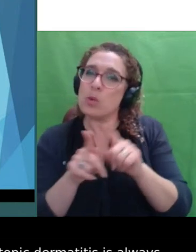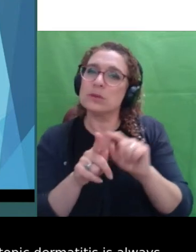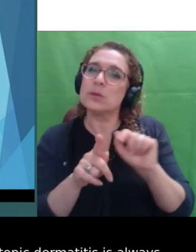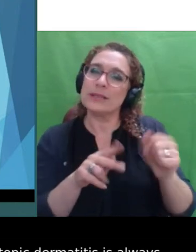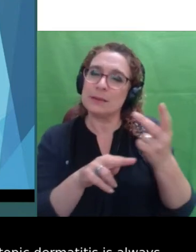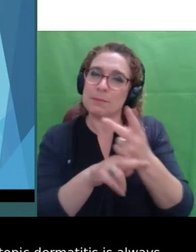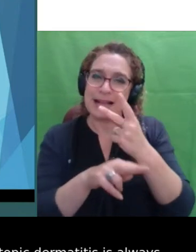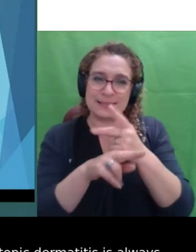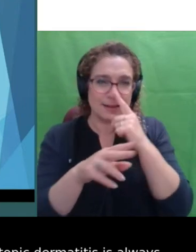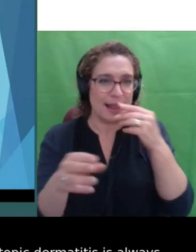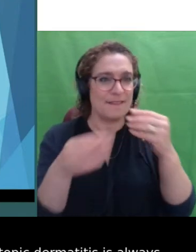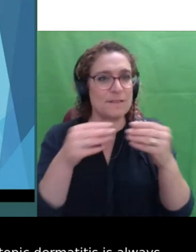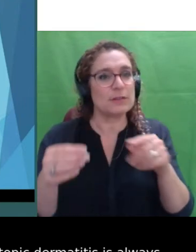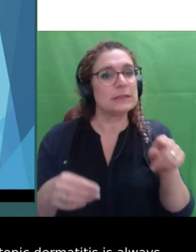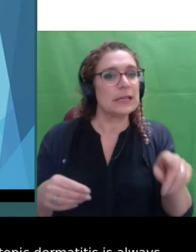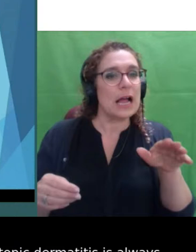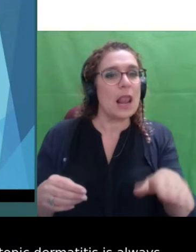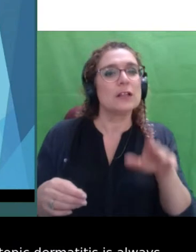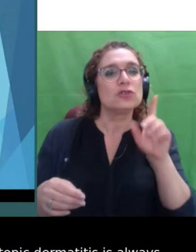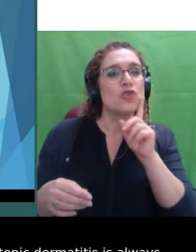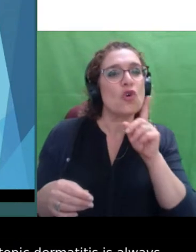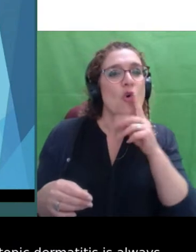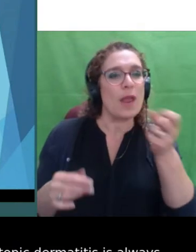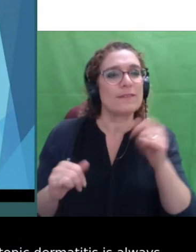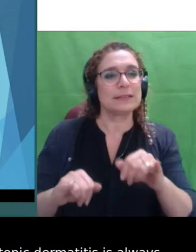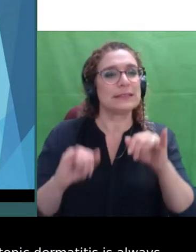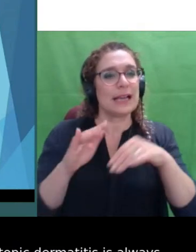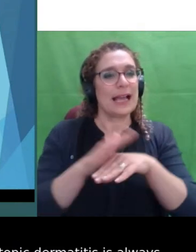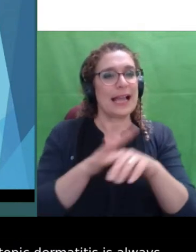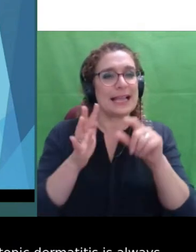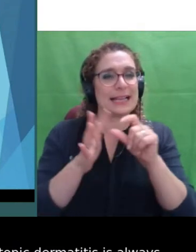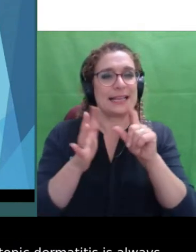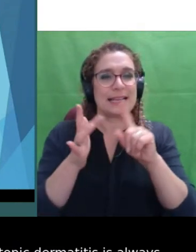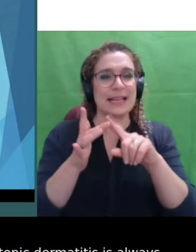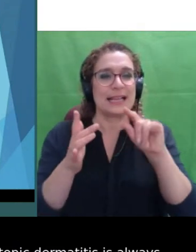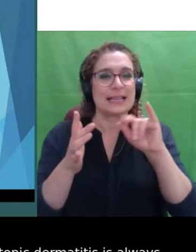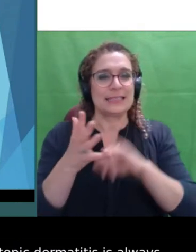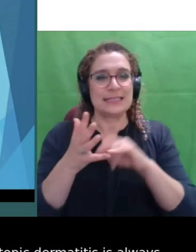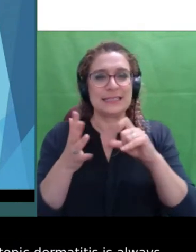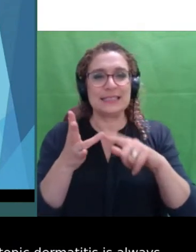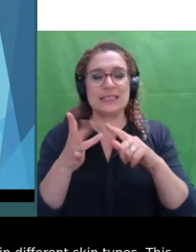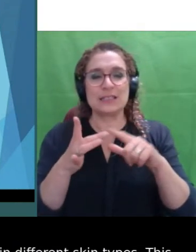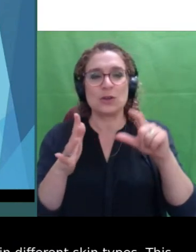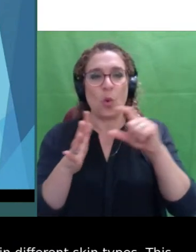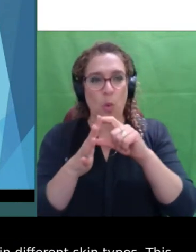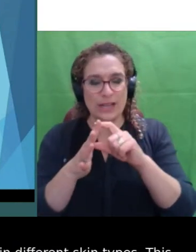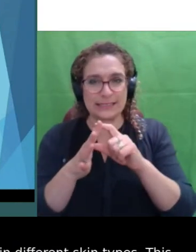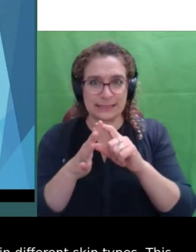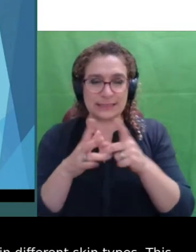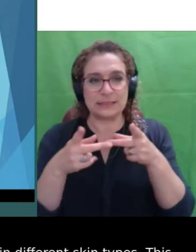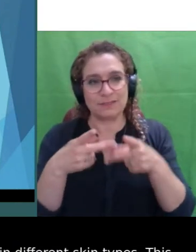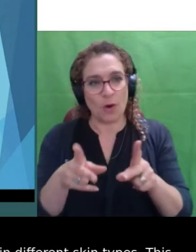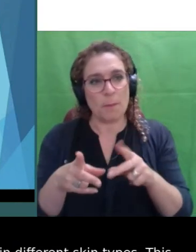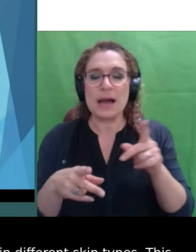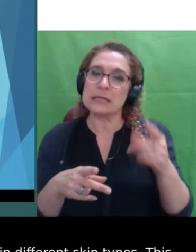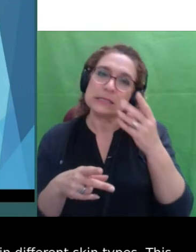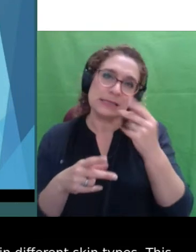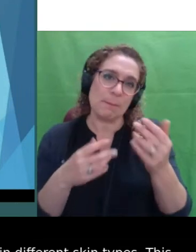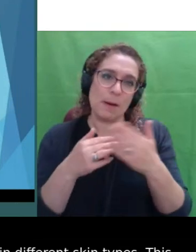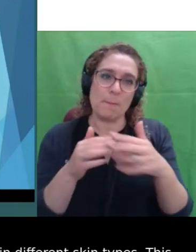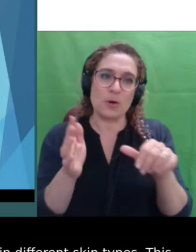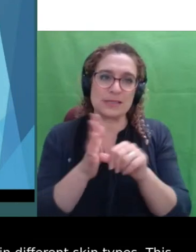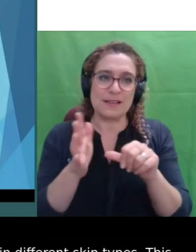girl has severe eczema in a discoid form and some parts of the body can be exceptionally difficult to manage such as the